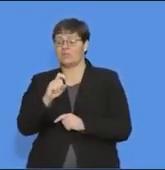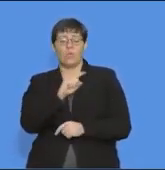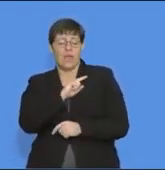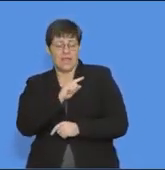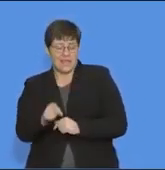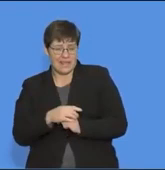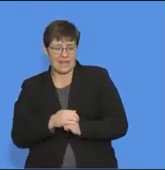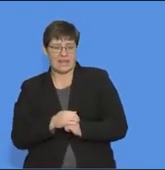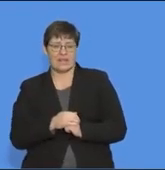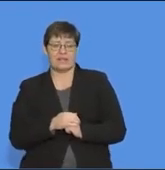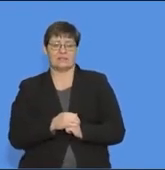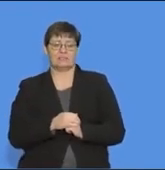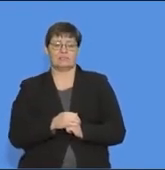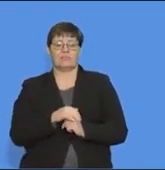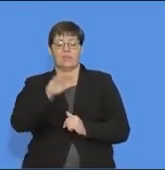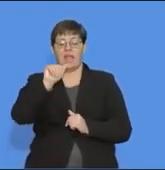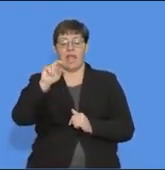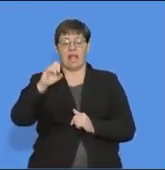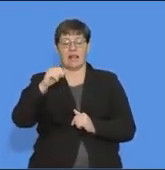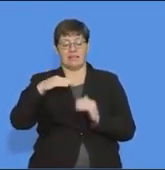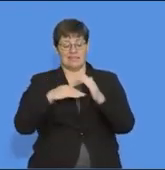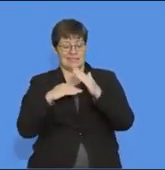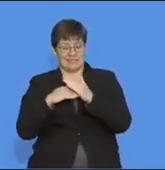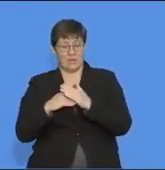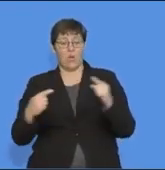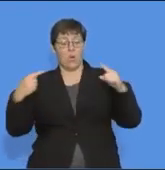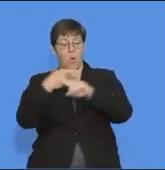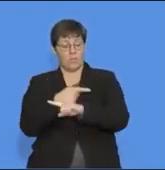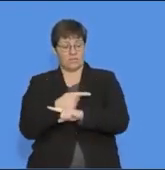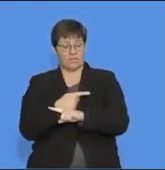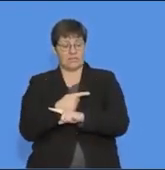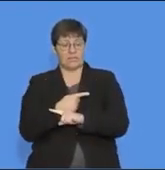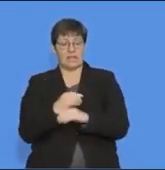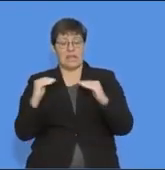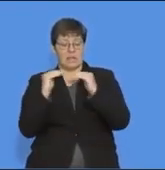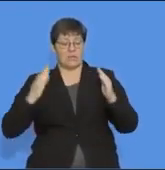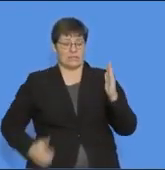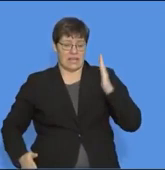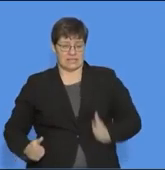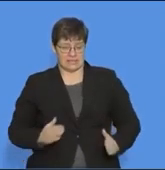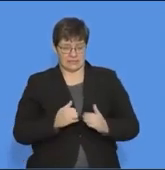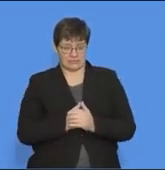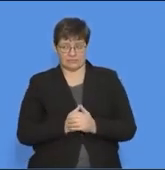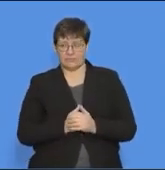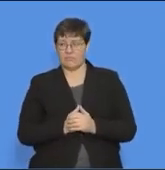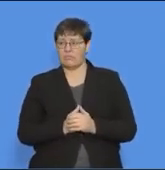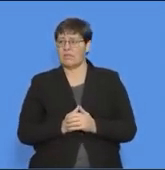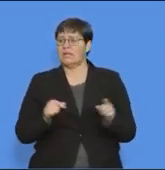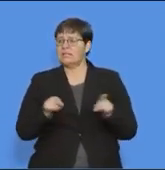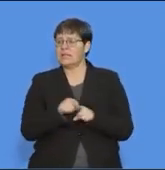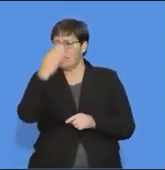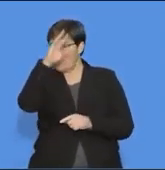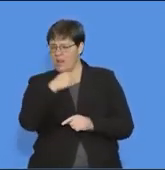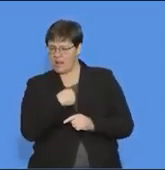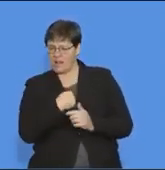X, and this will be angles opposite equal sides, right? And then